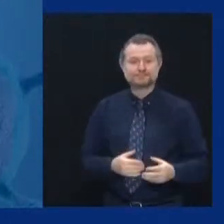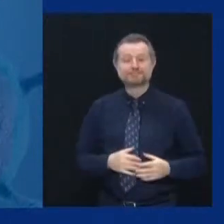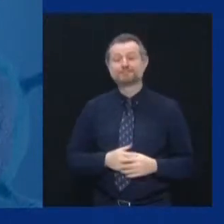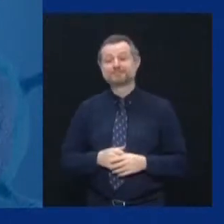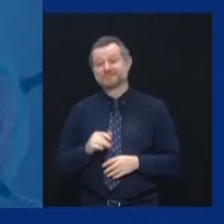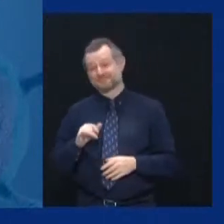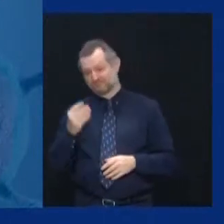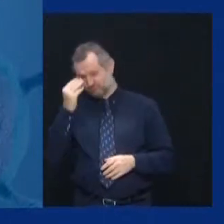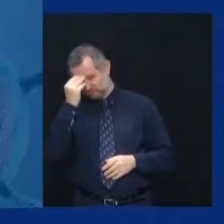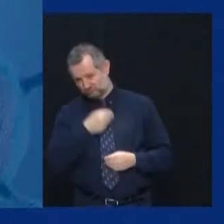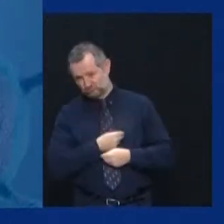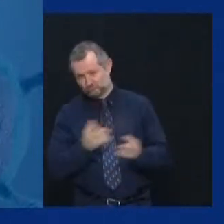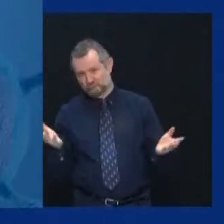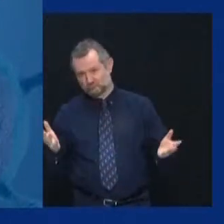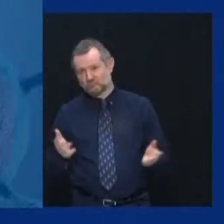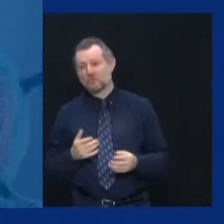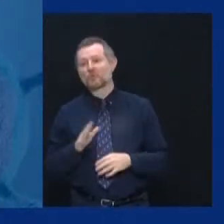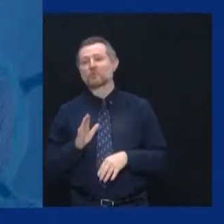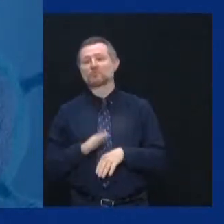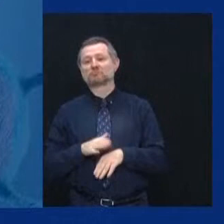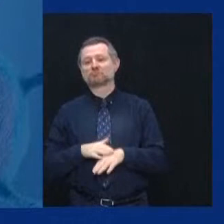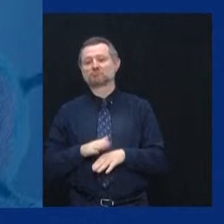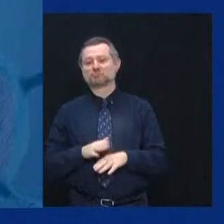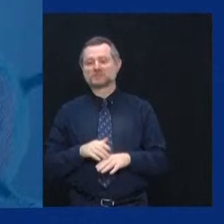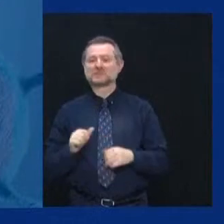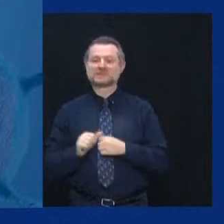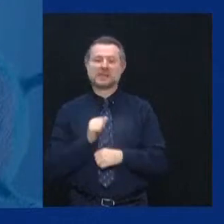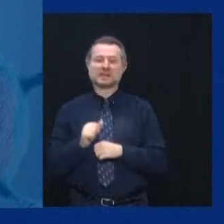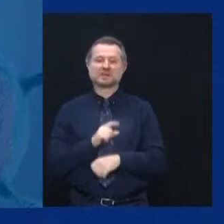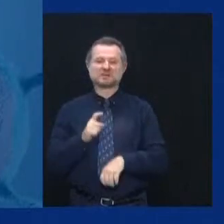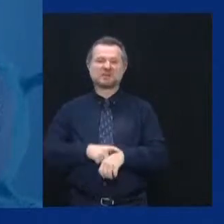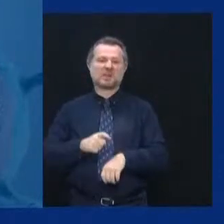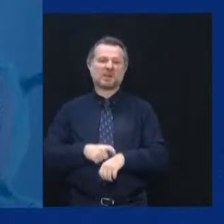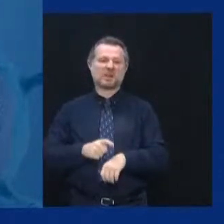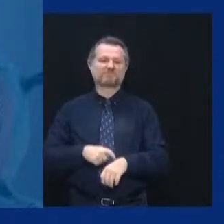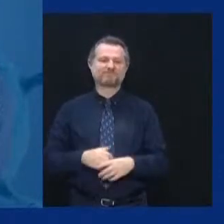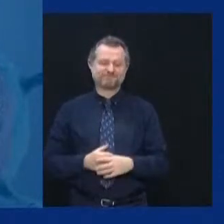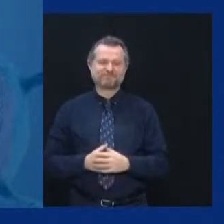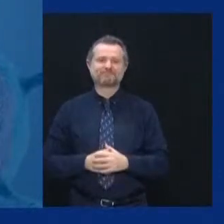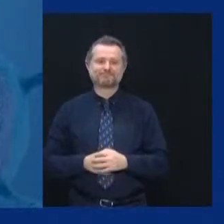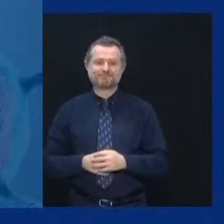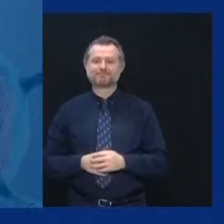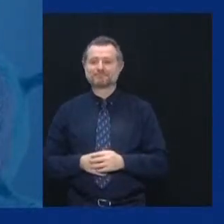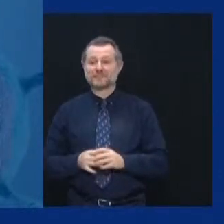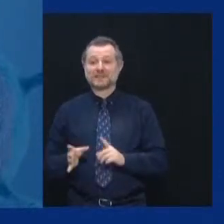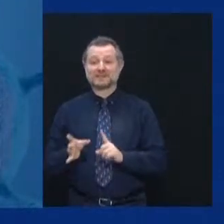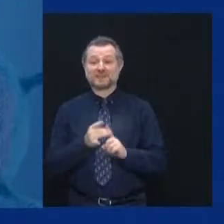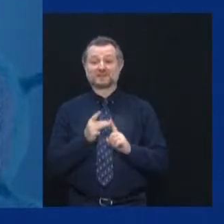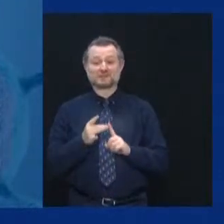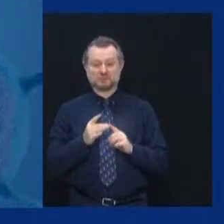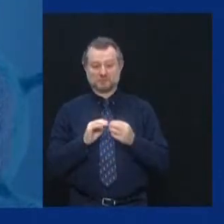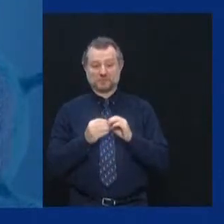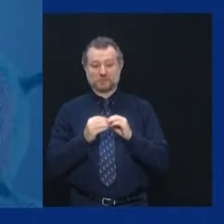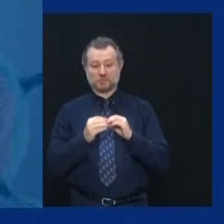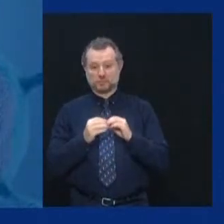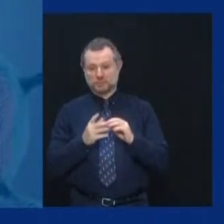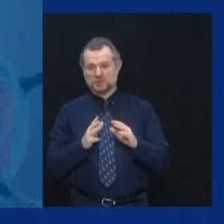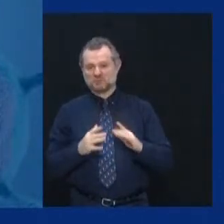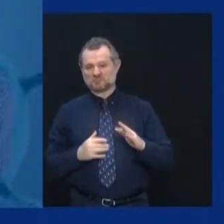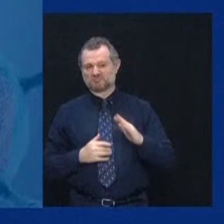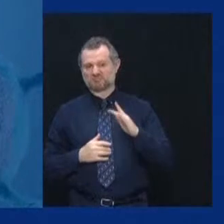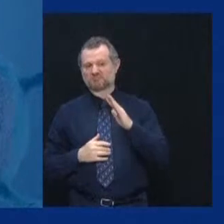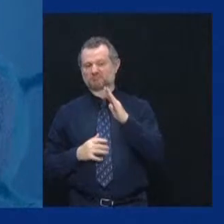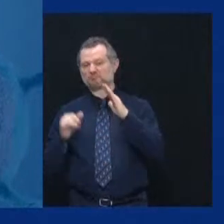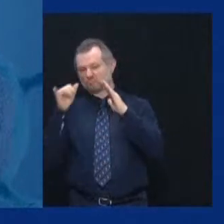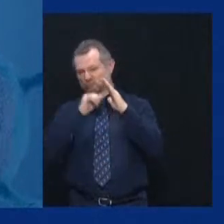you, we are in a danger zone. The infection rate is going up quickly. The faster the infection